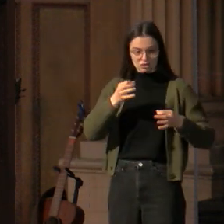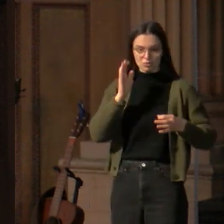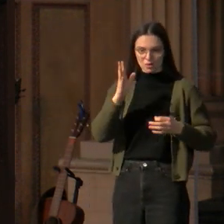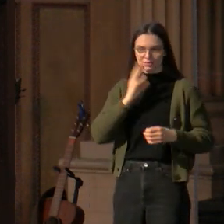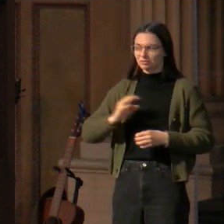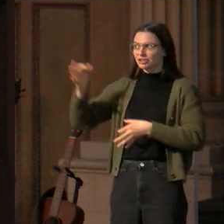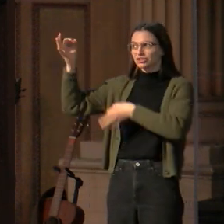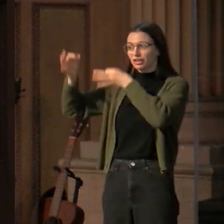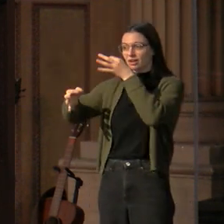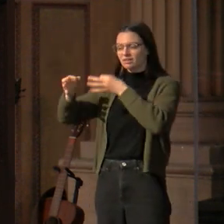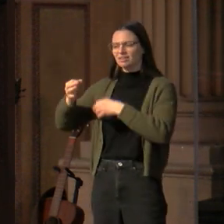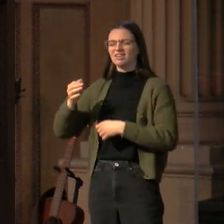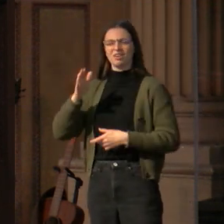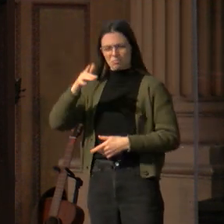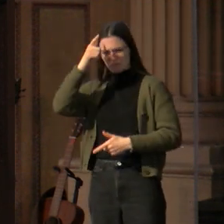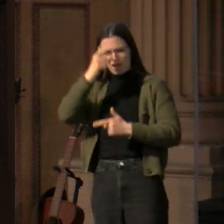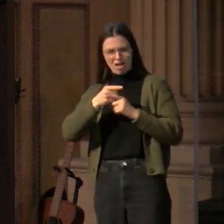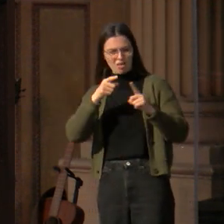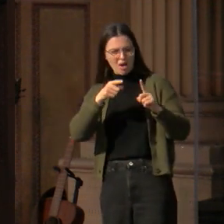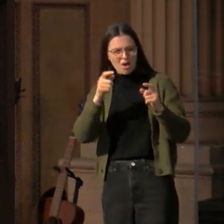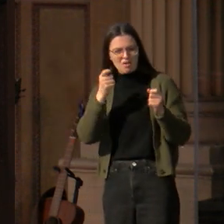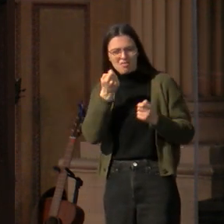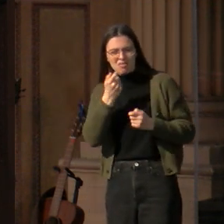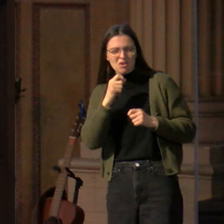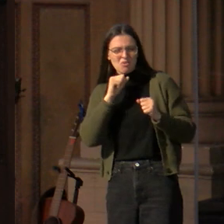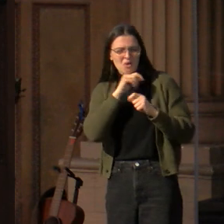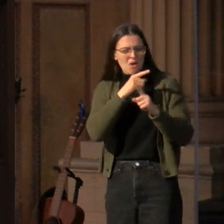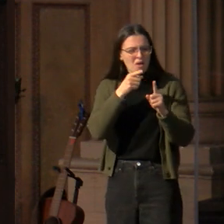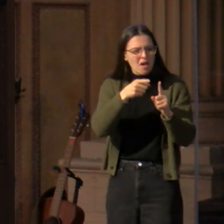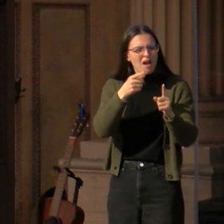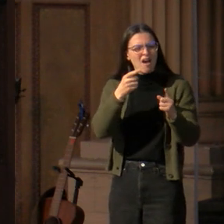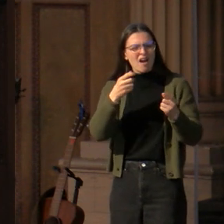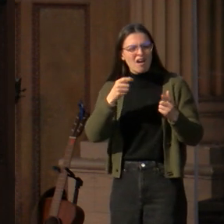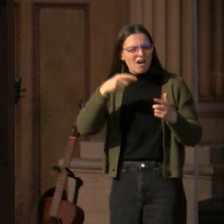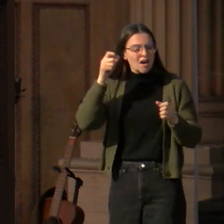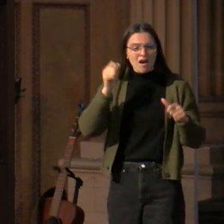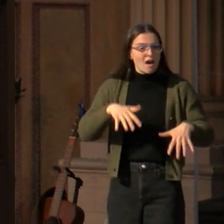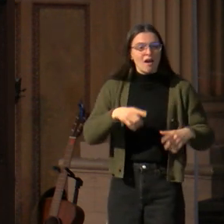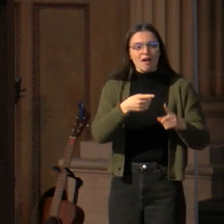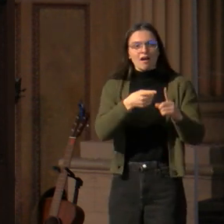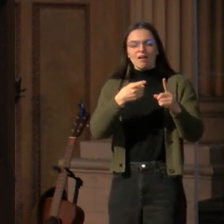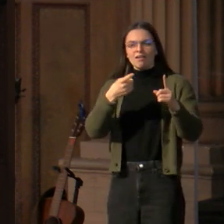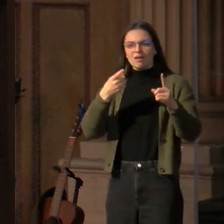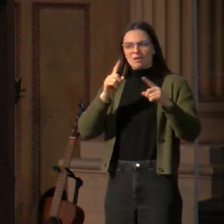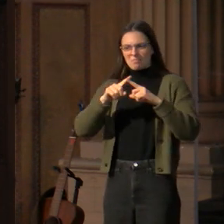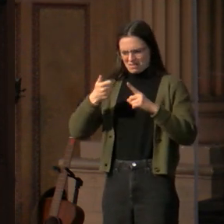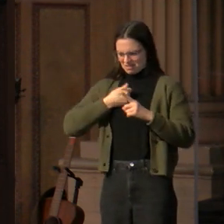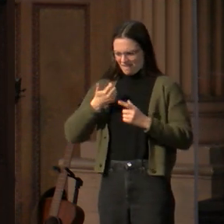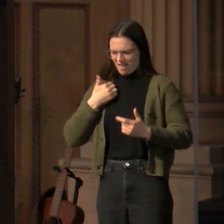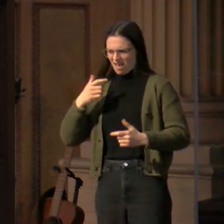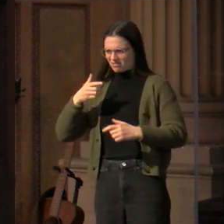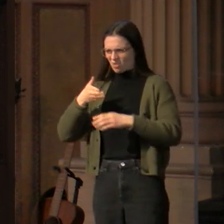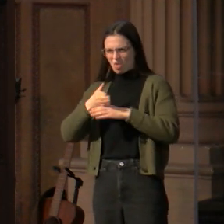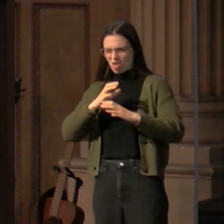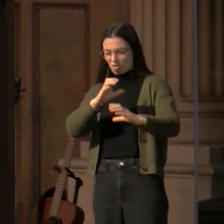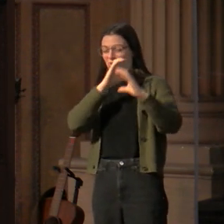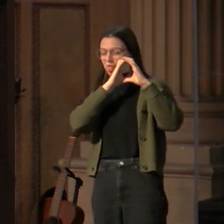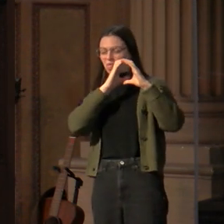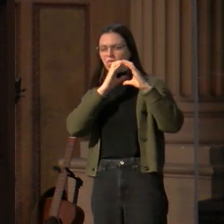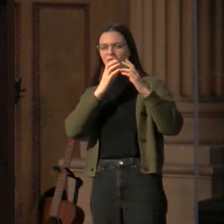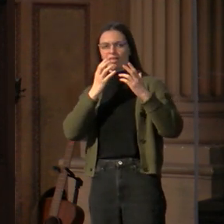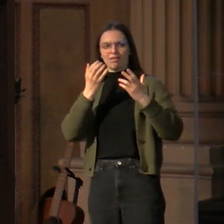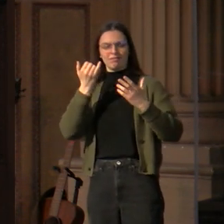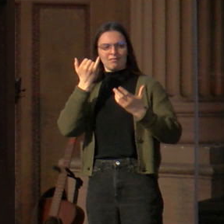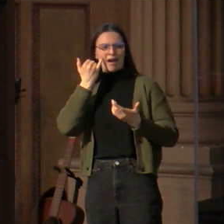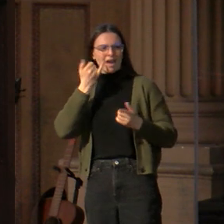Why do you see the speck that's in your brother's eye, but do not notice the log that's in your own eye? Or how can you say to your brother, let me take the speck out of your eye